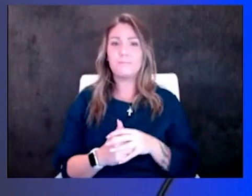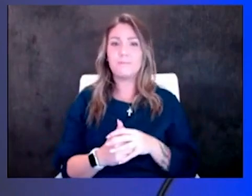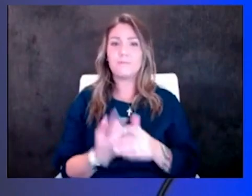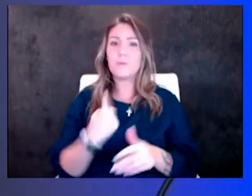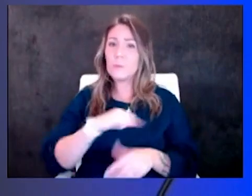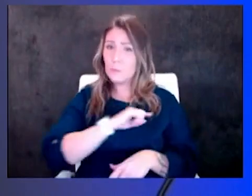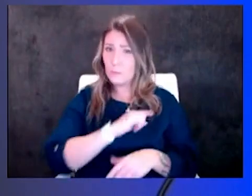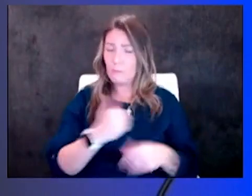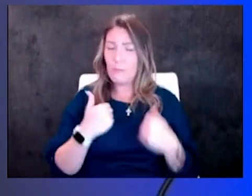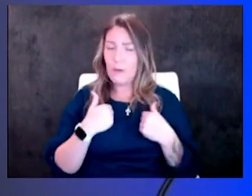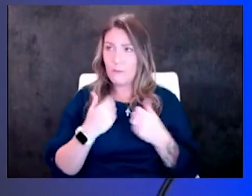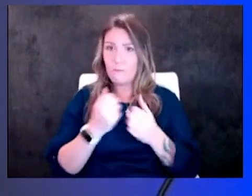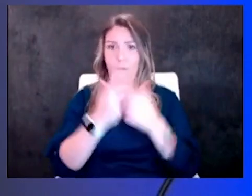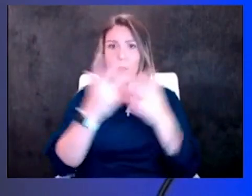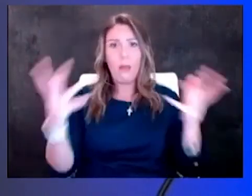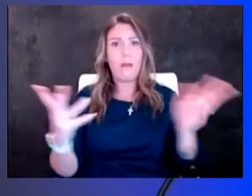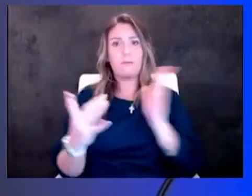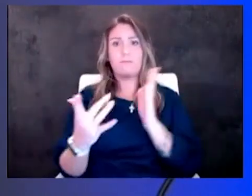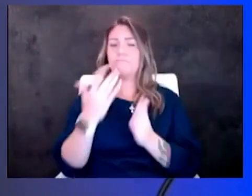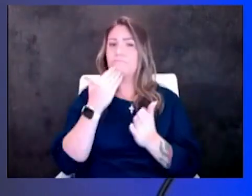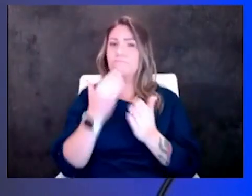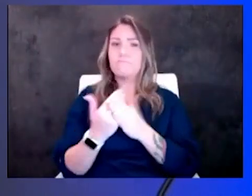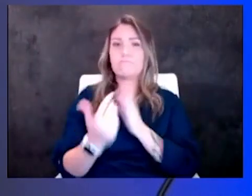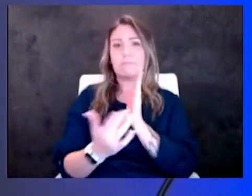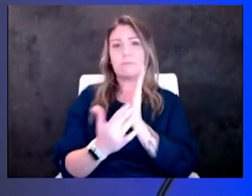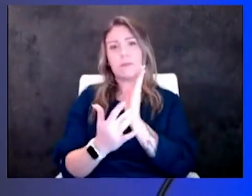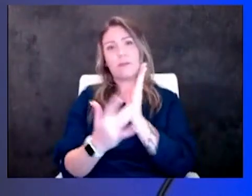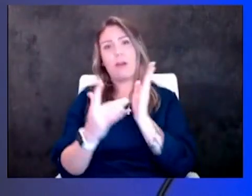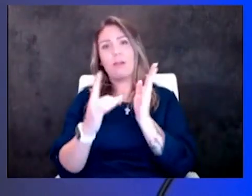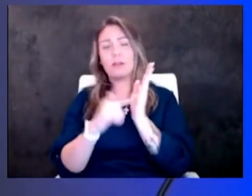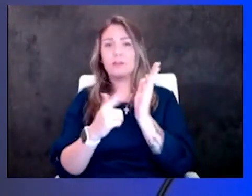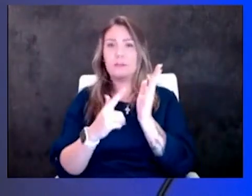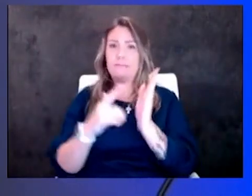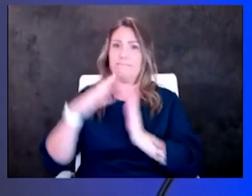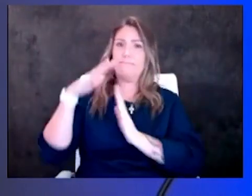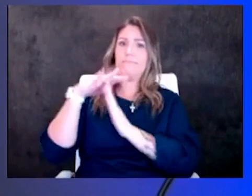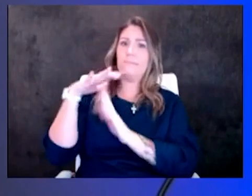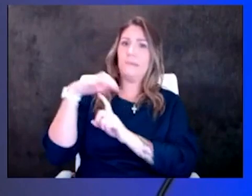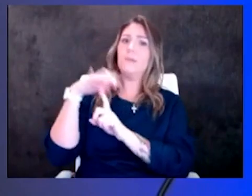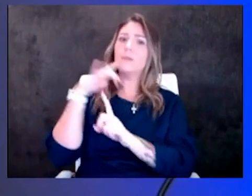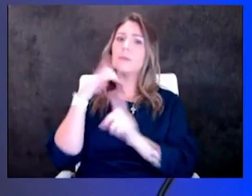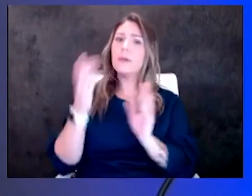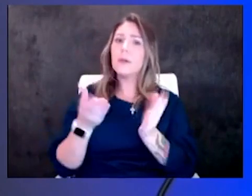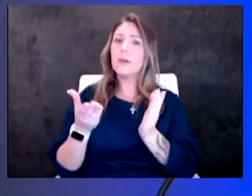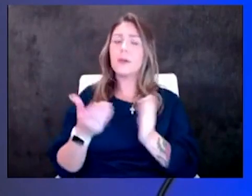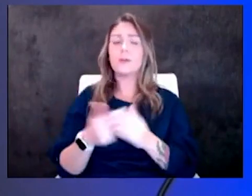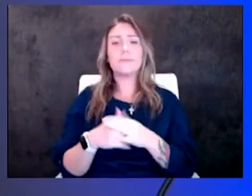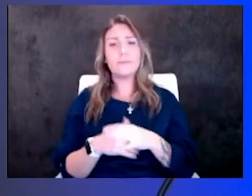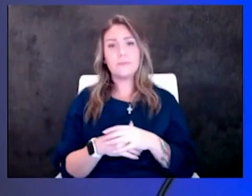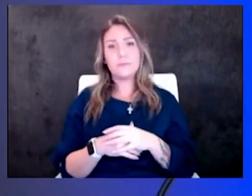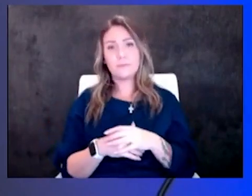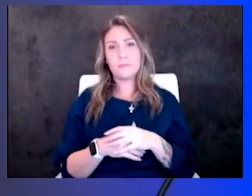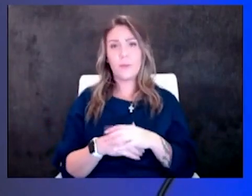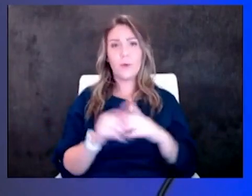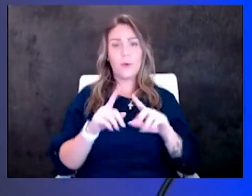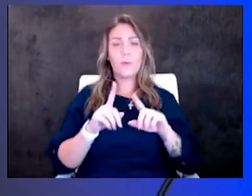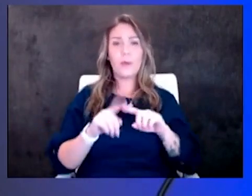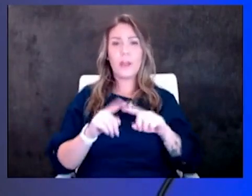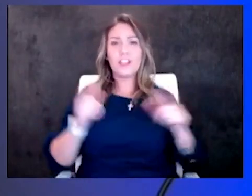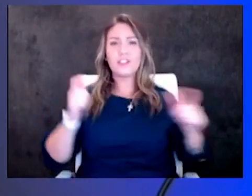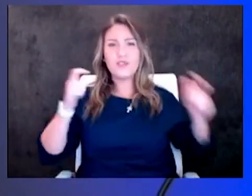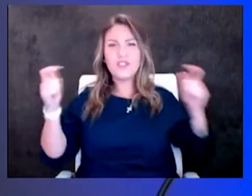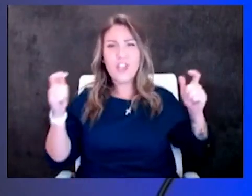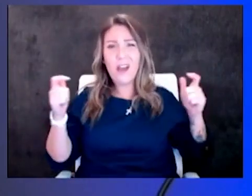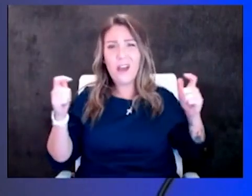Our technology is literally top of the line. We rely heavily on large, expensive equipment to